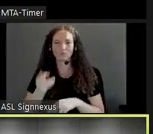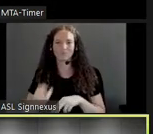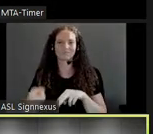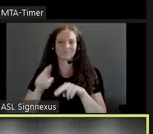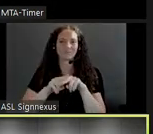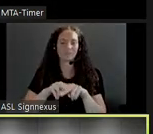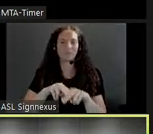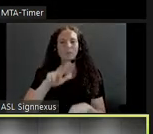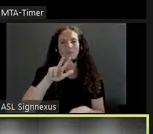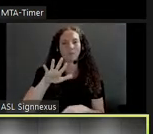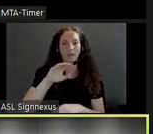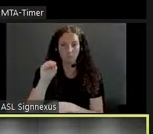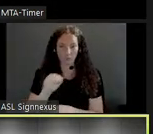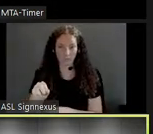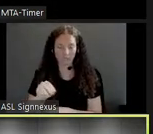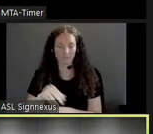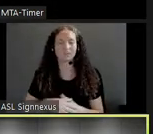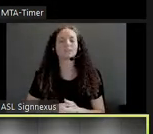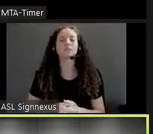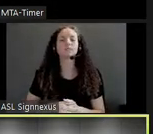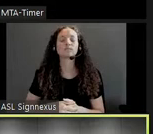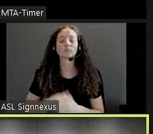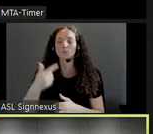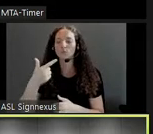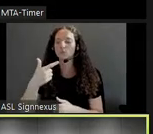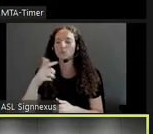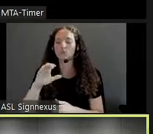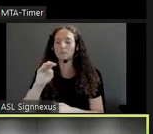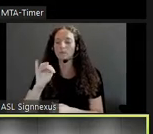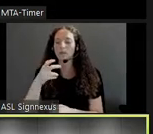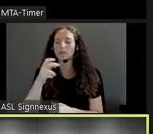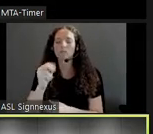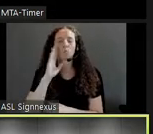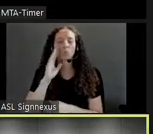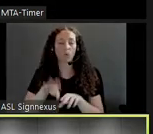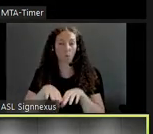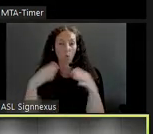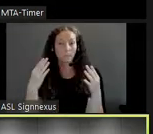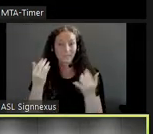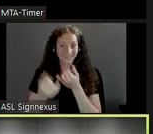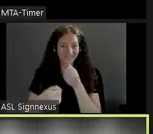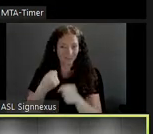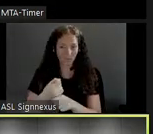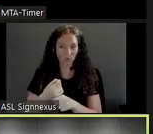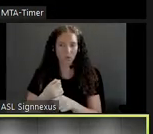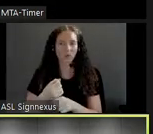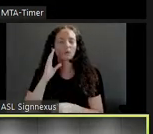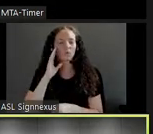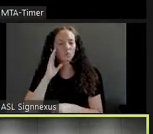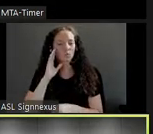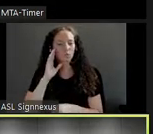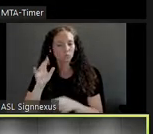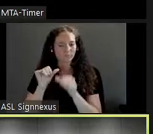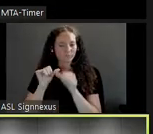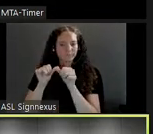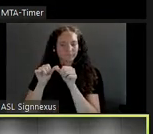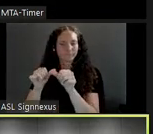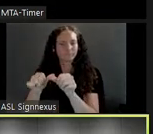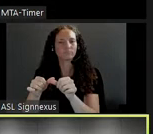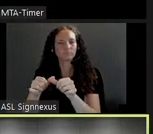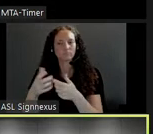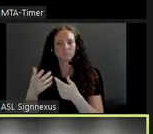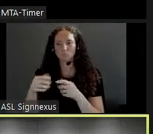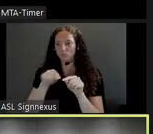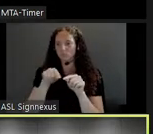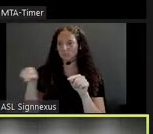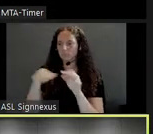The opening of Grand Central Madison later this year will provide a permanent home for the Long Island Railroad of Manhattan that is not shared with any other operations.